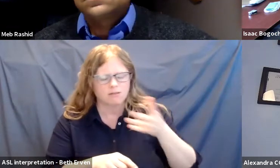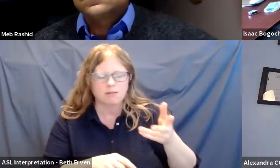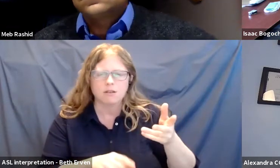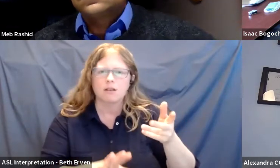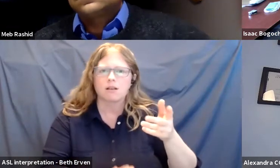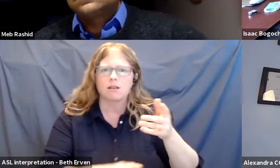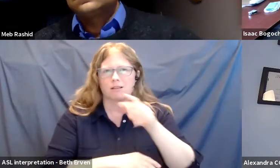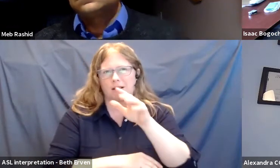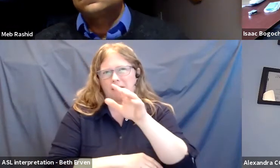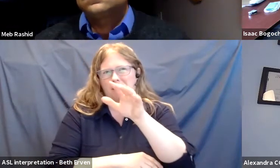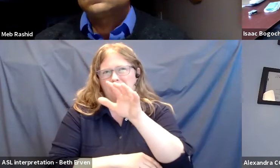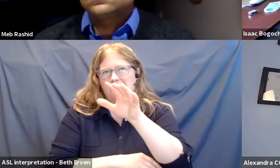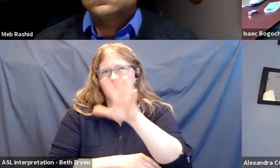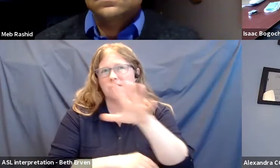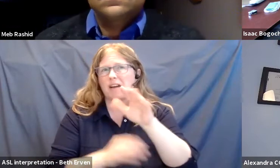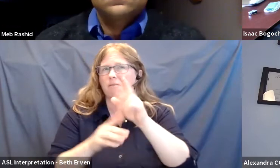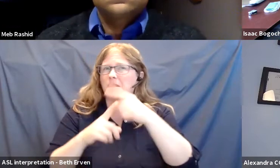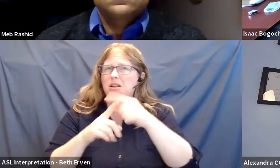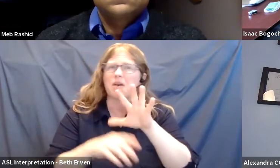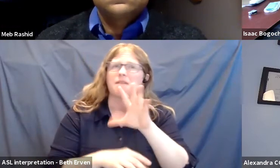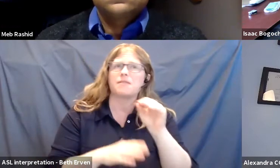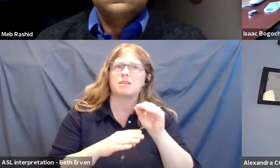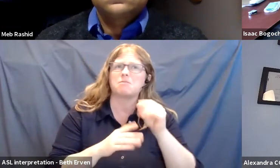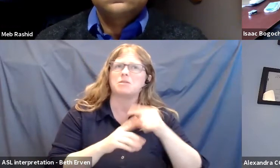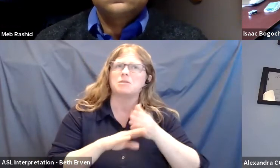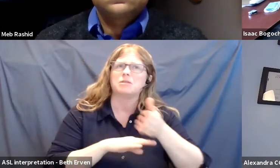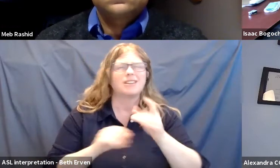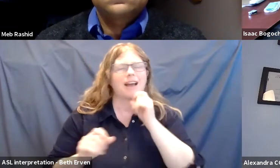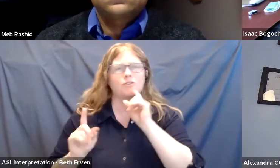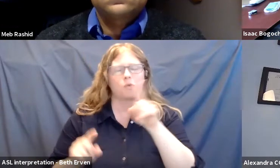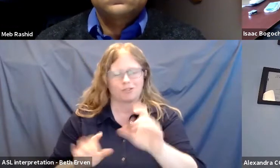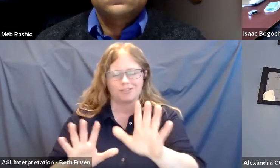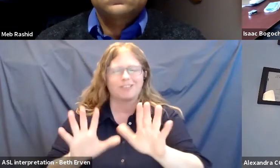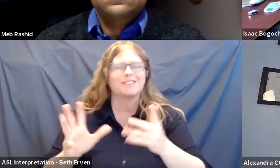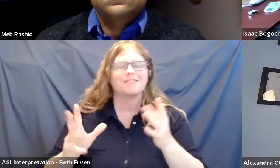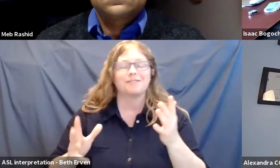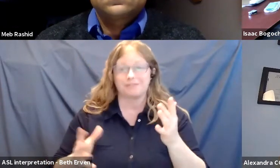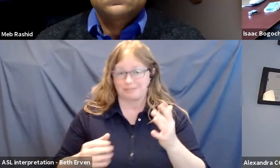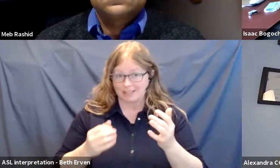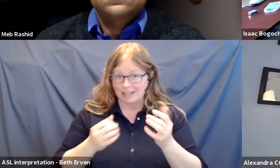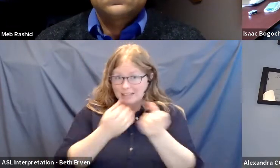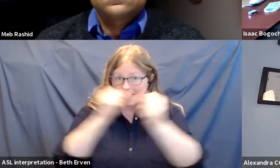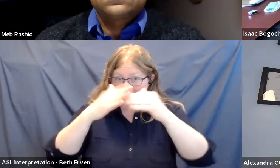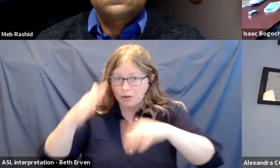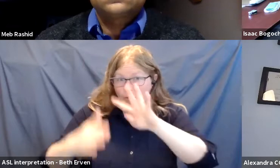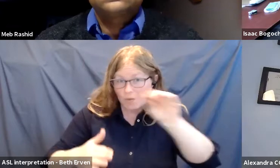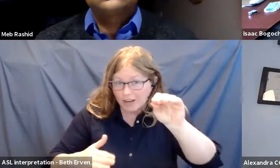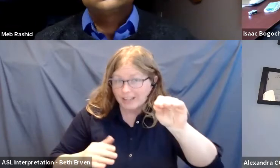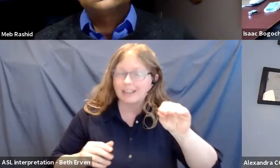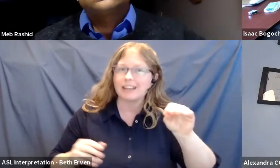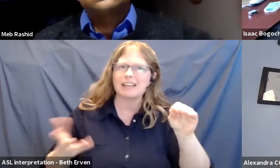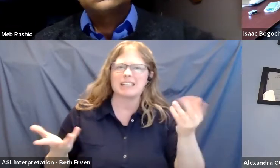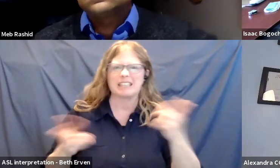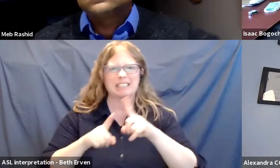55 plus. I think it'll help. That doesn't answer the question. Is it safe in those under the age of 40? Yeah, that's what I was I gonna mean, it depends